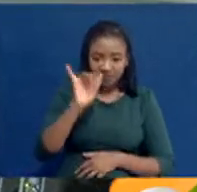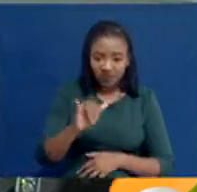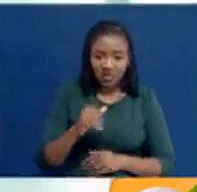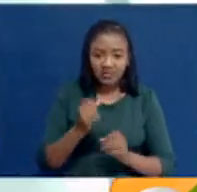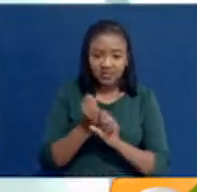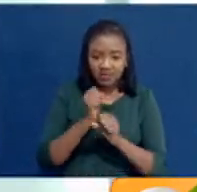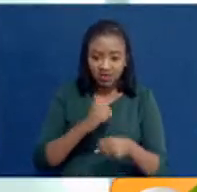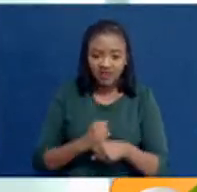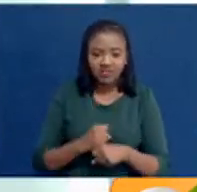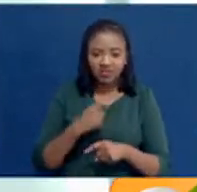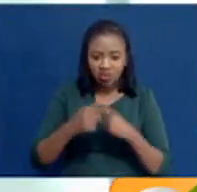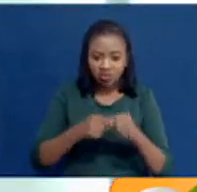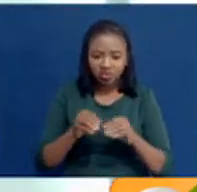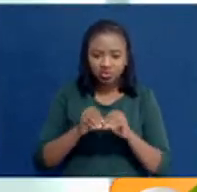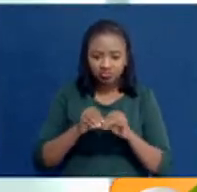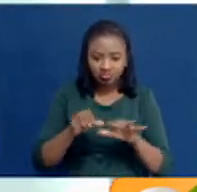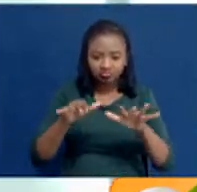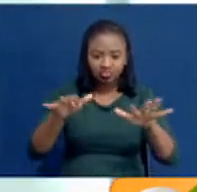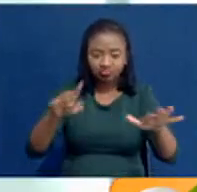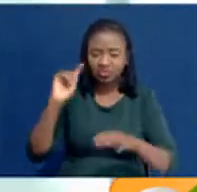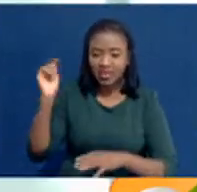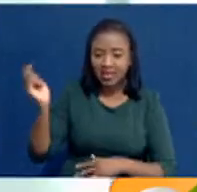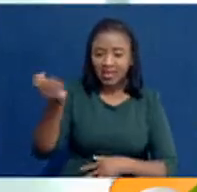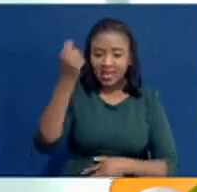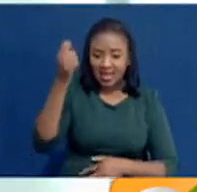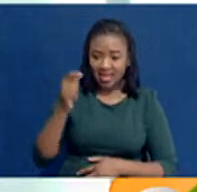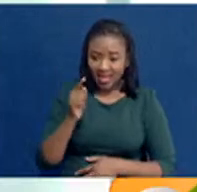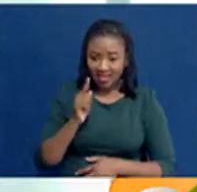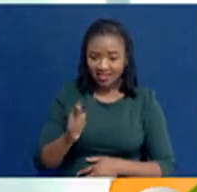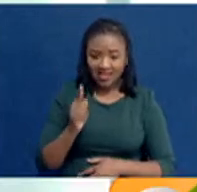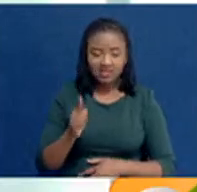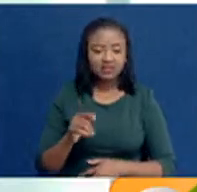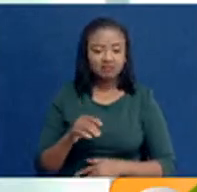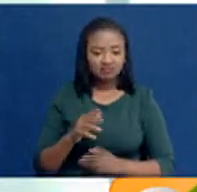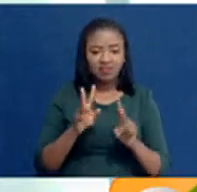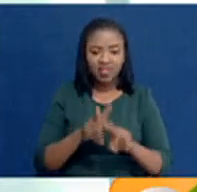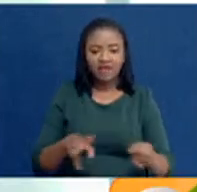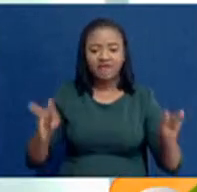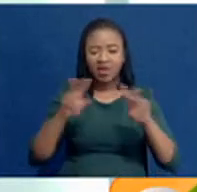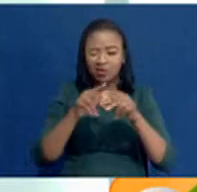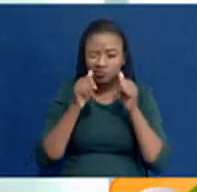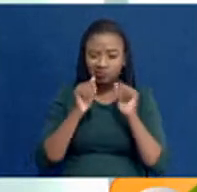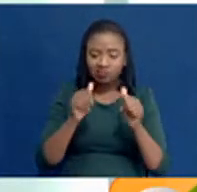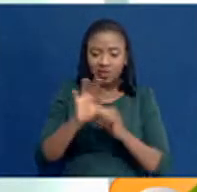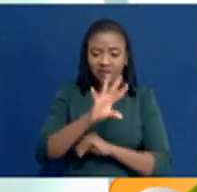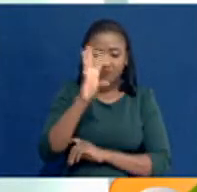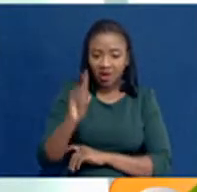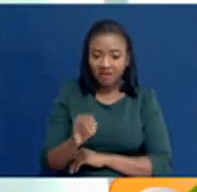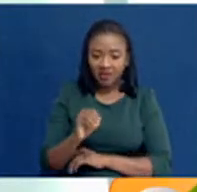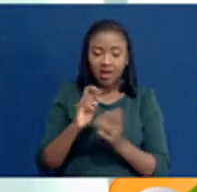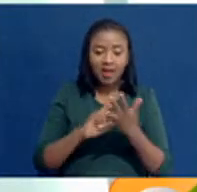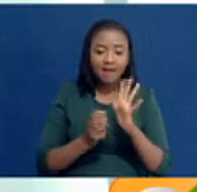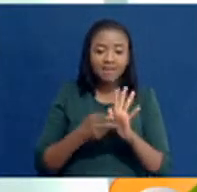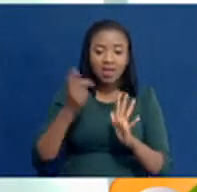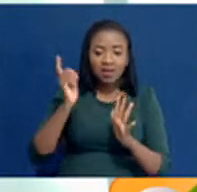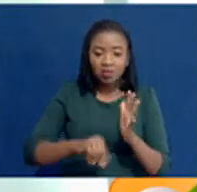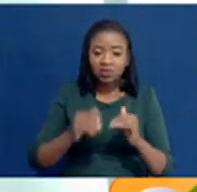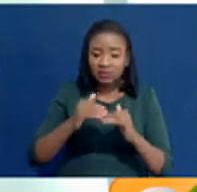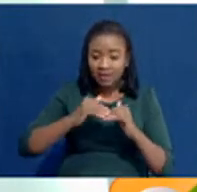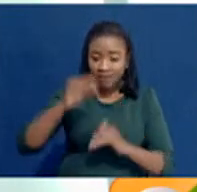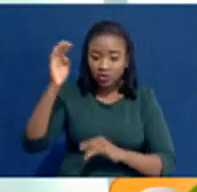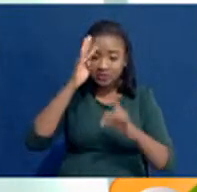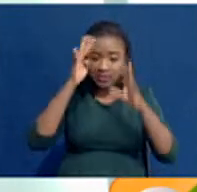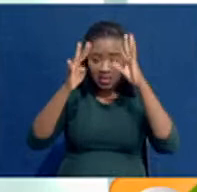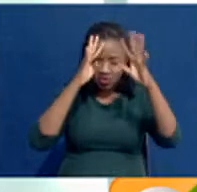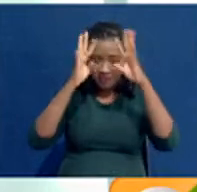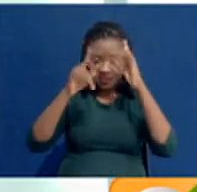up. Kenya is considered as the Silicon Valley of Africa. So most of the innovations in